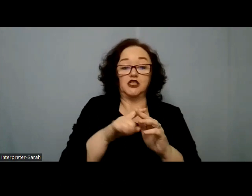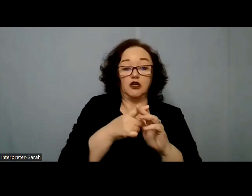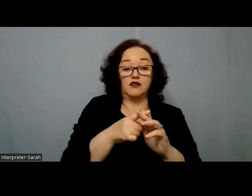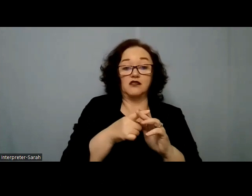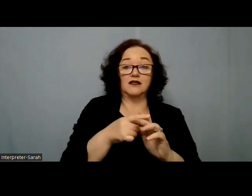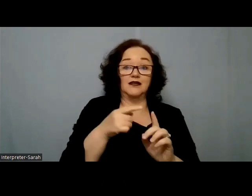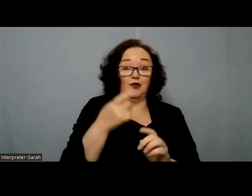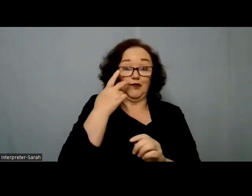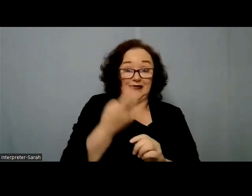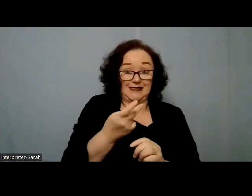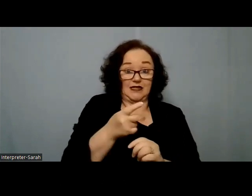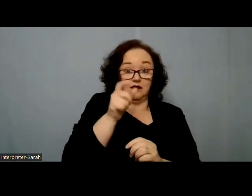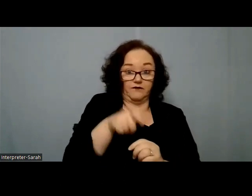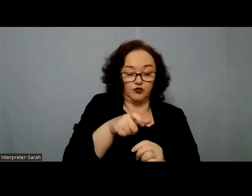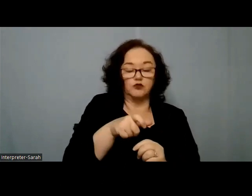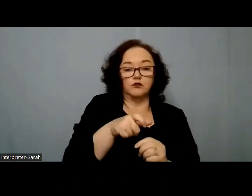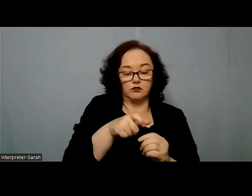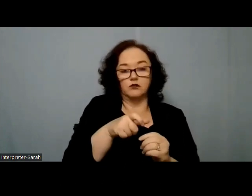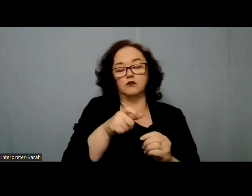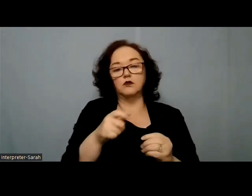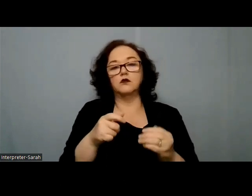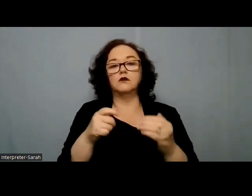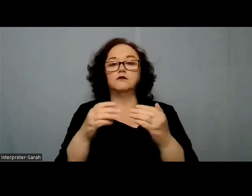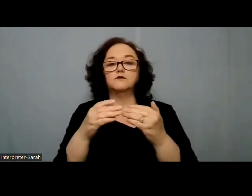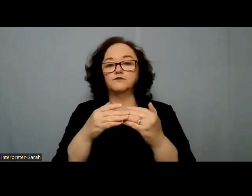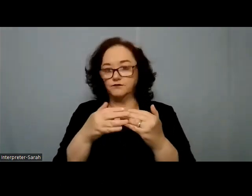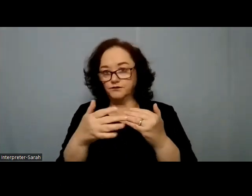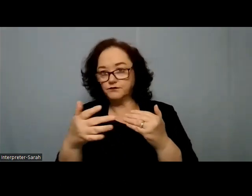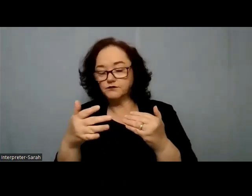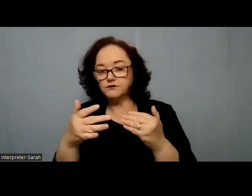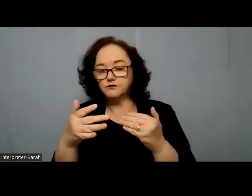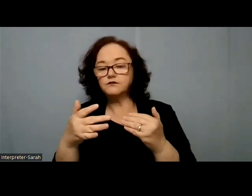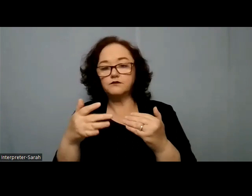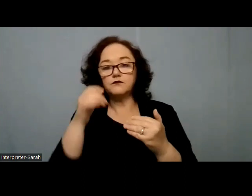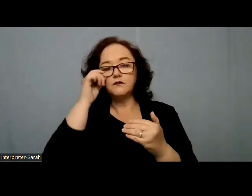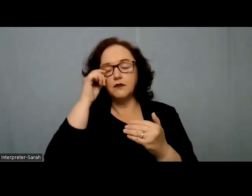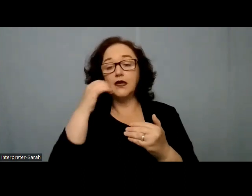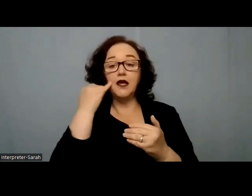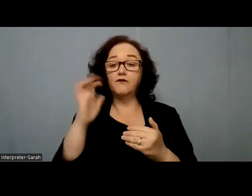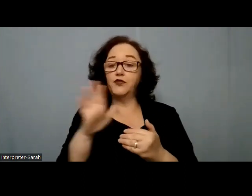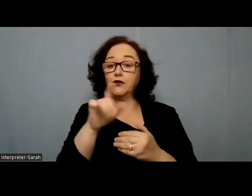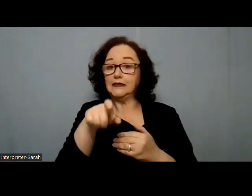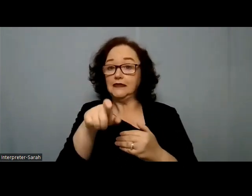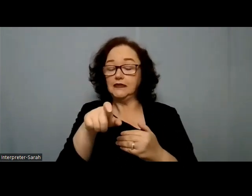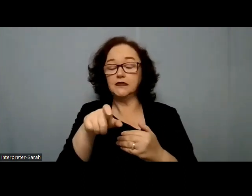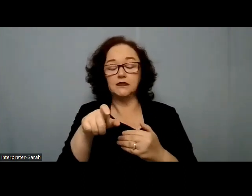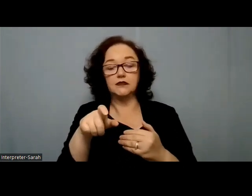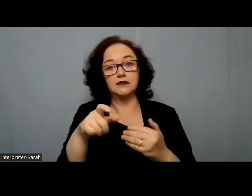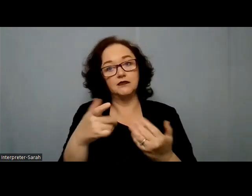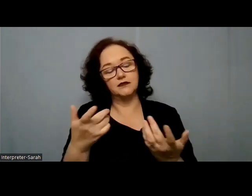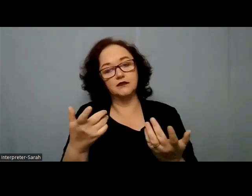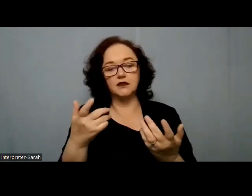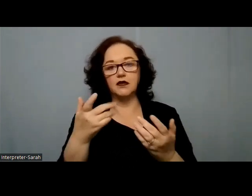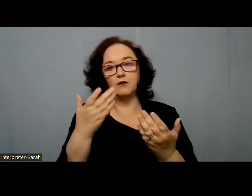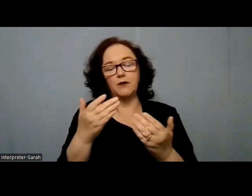is working together to step a person down into care, or if needs require, raise them up into a private